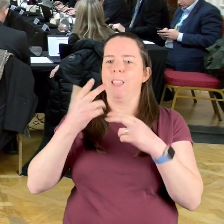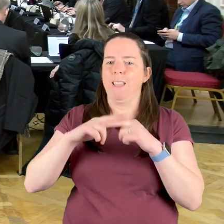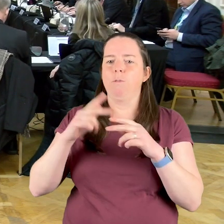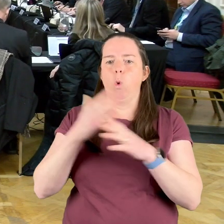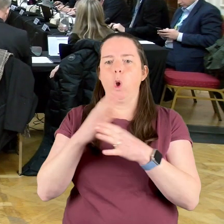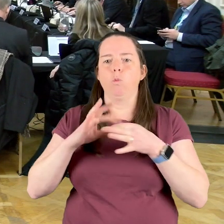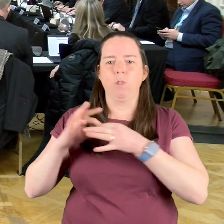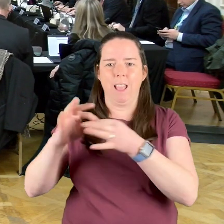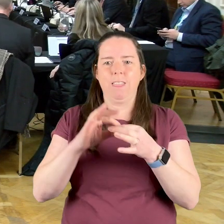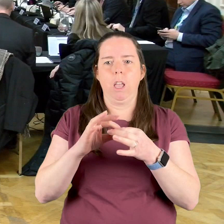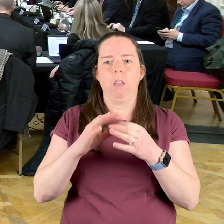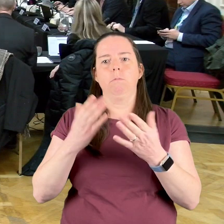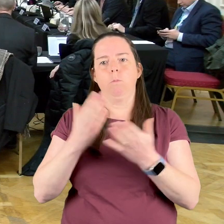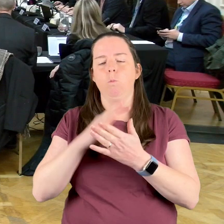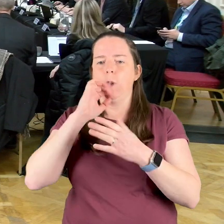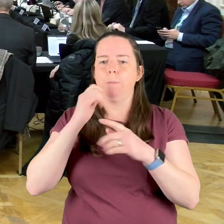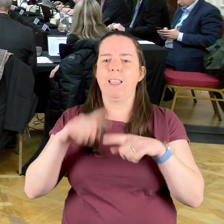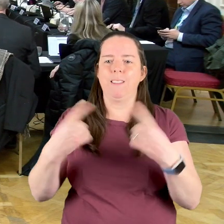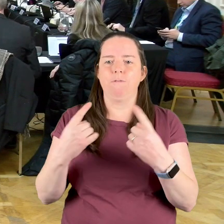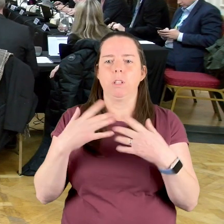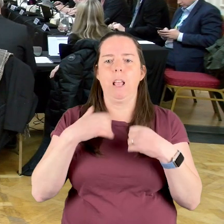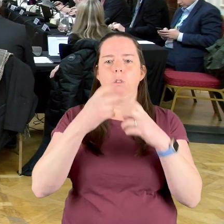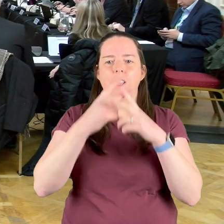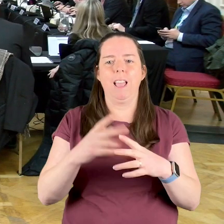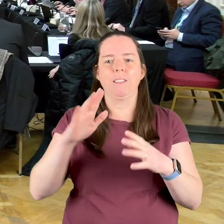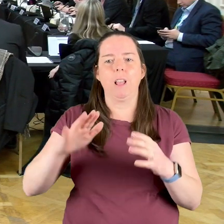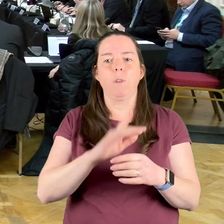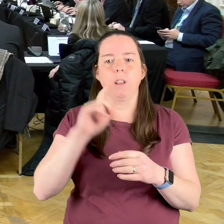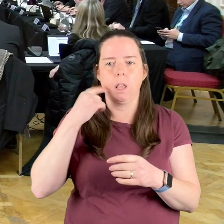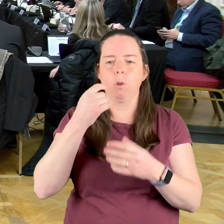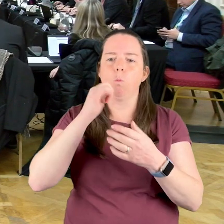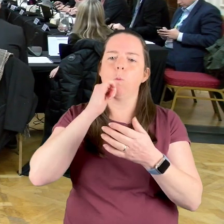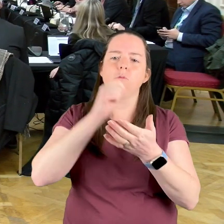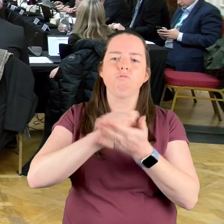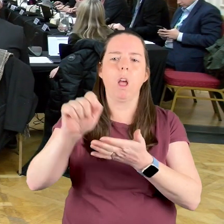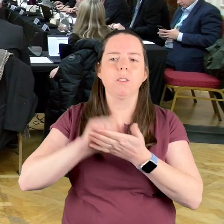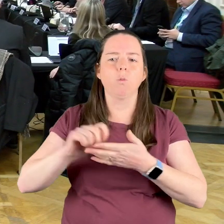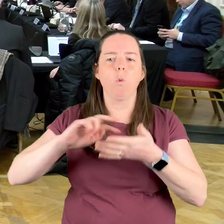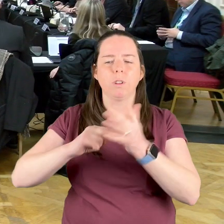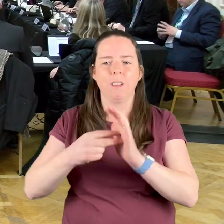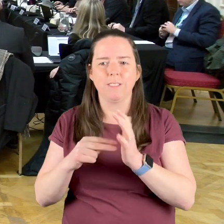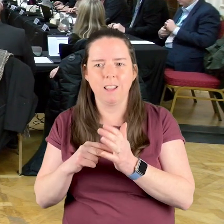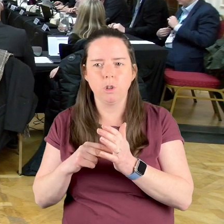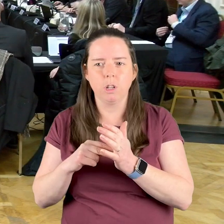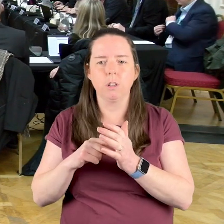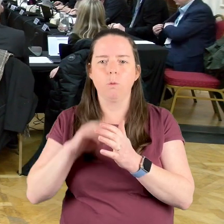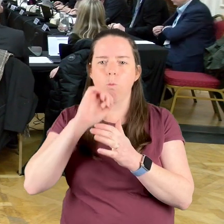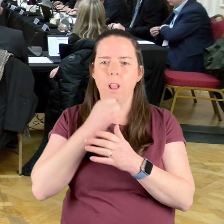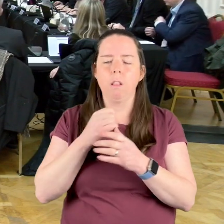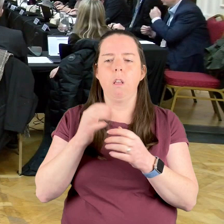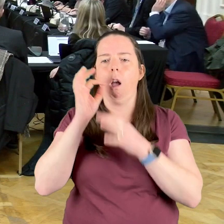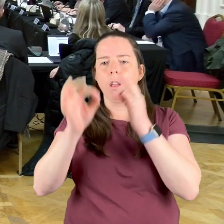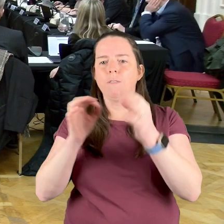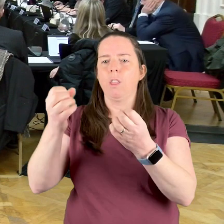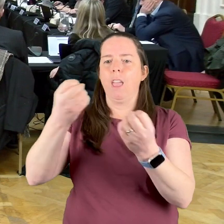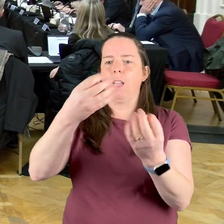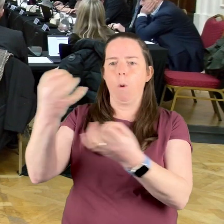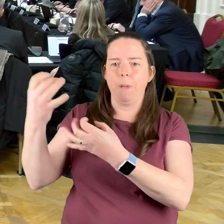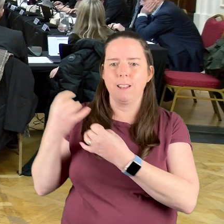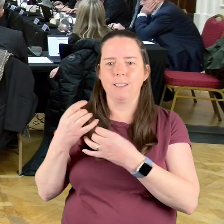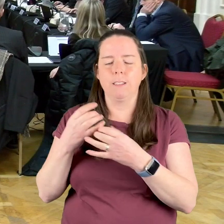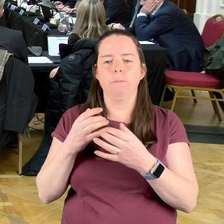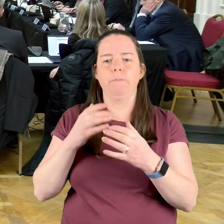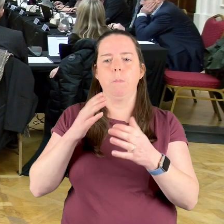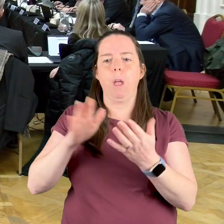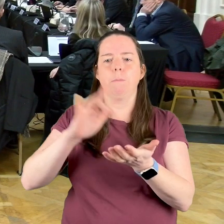health and care in South West London. We will be writing to organisations and asking for their comments on those by the middle of